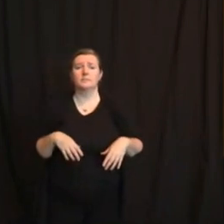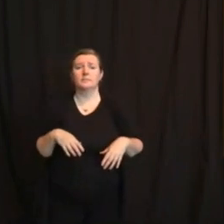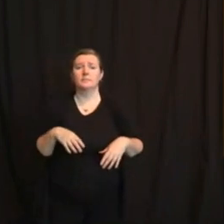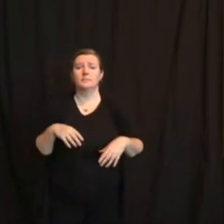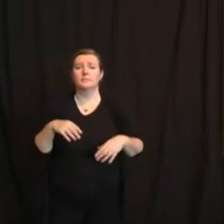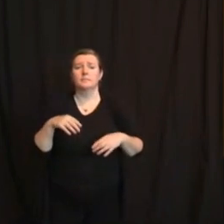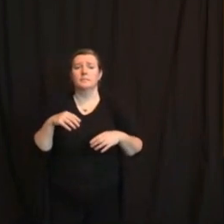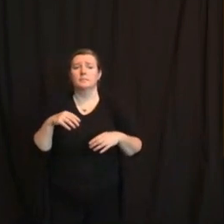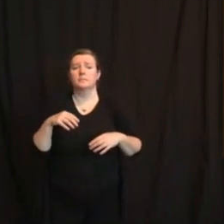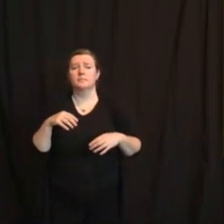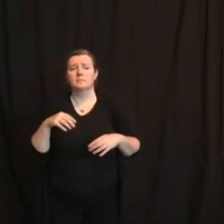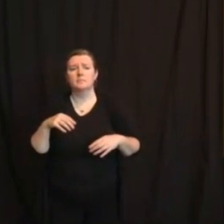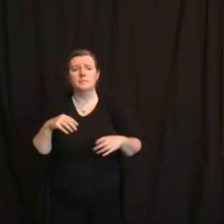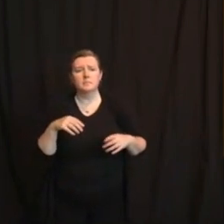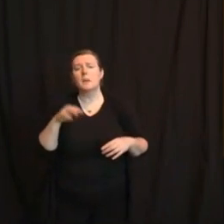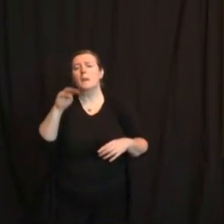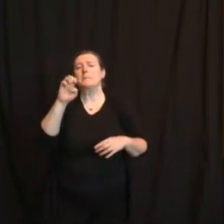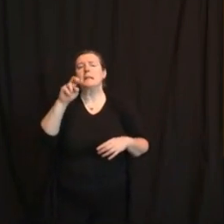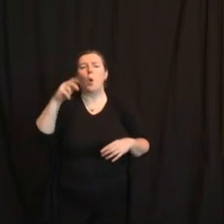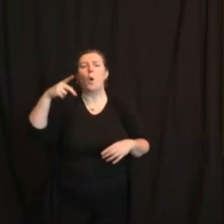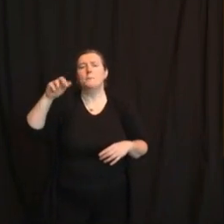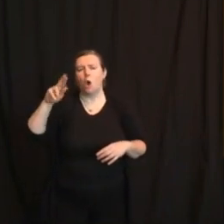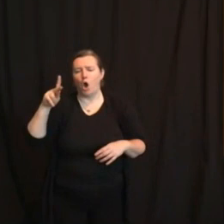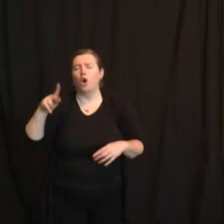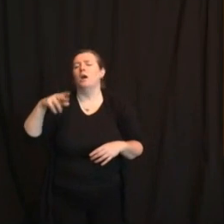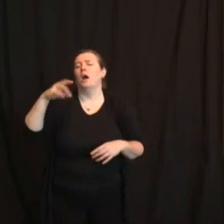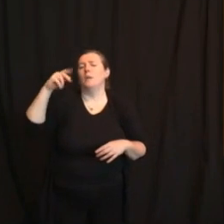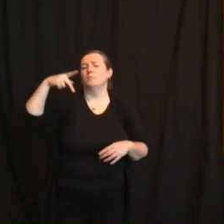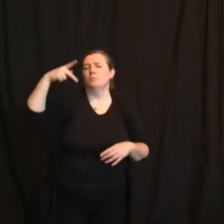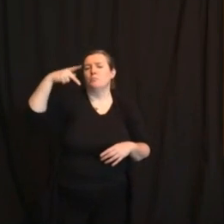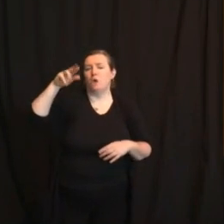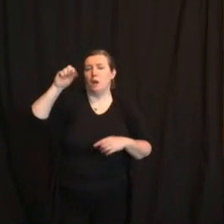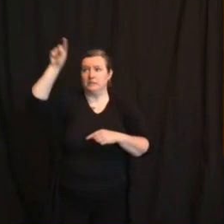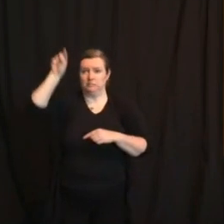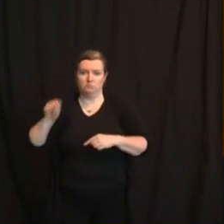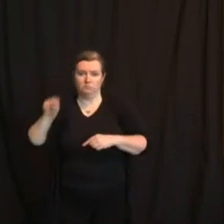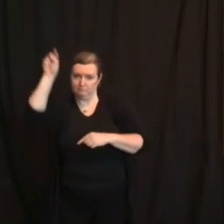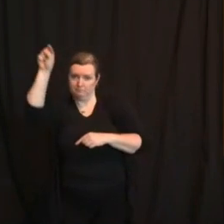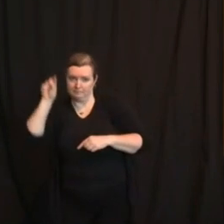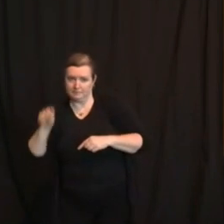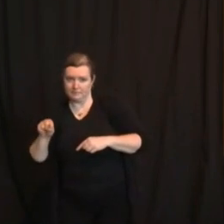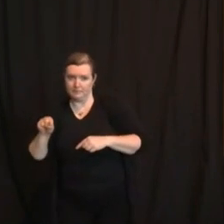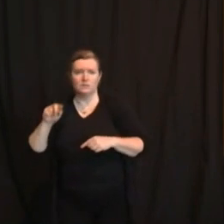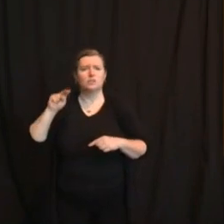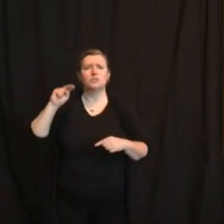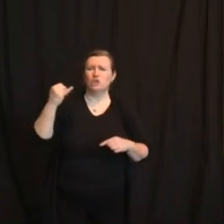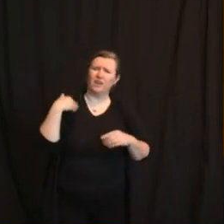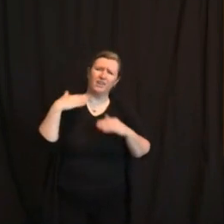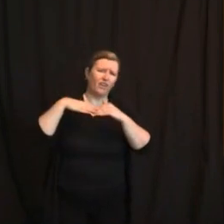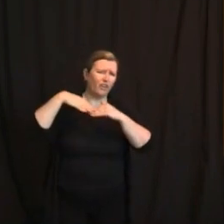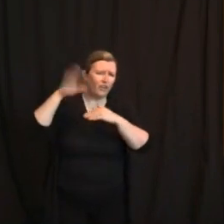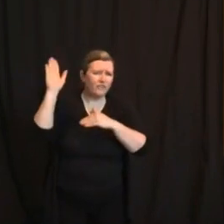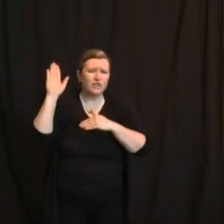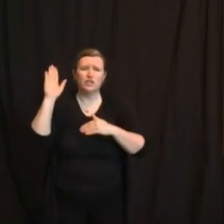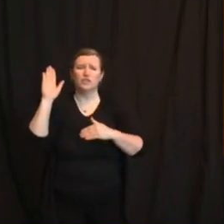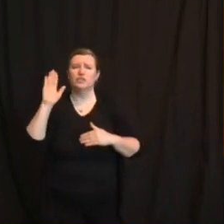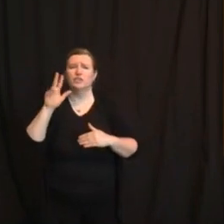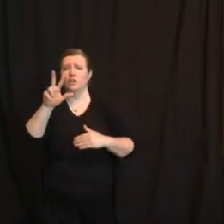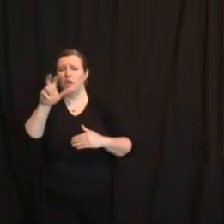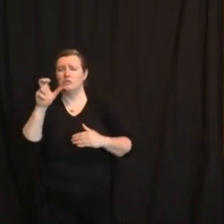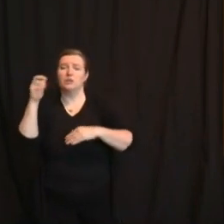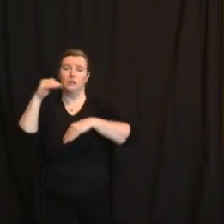and the Paramus Veterans Memorial Home. The state now has over 300 National Guard